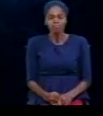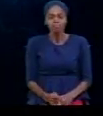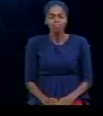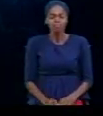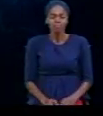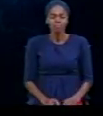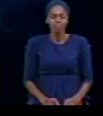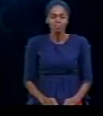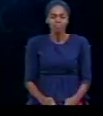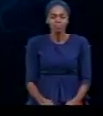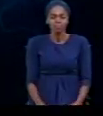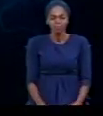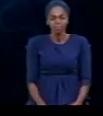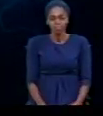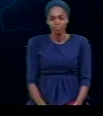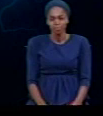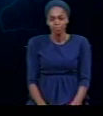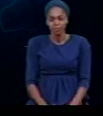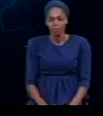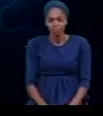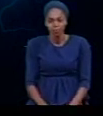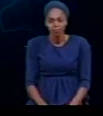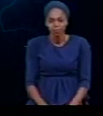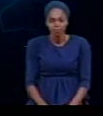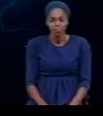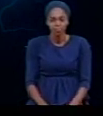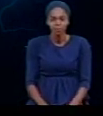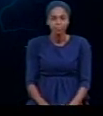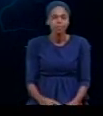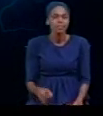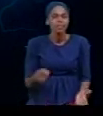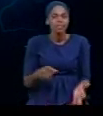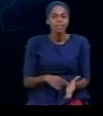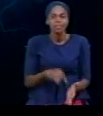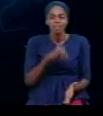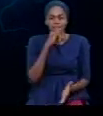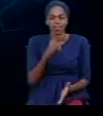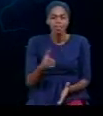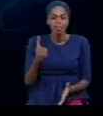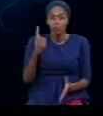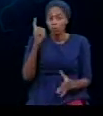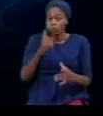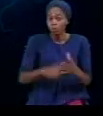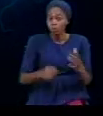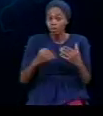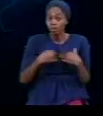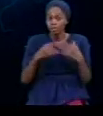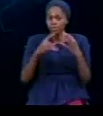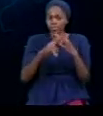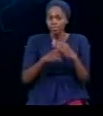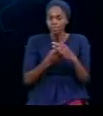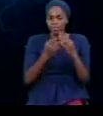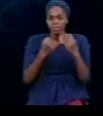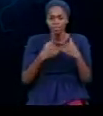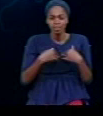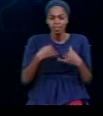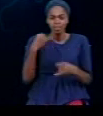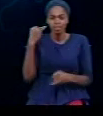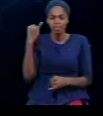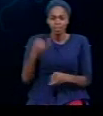Human beings say, what has a beginning has an end. That's